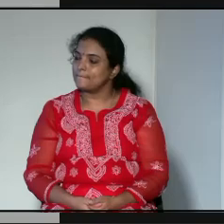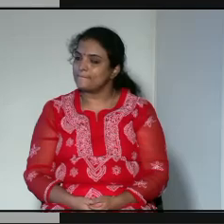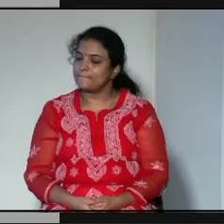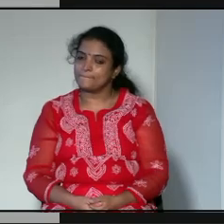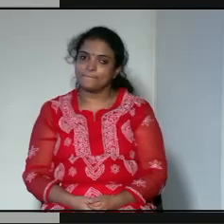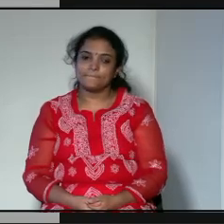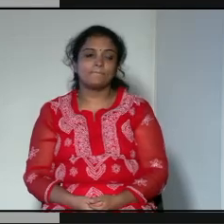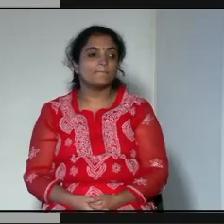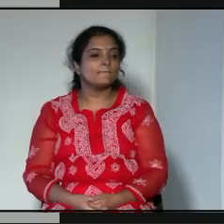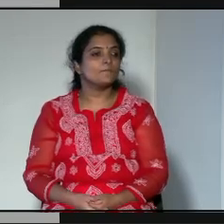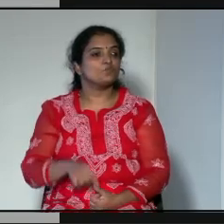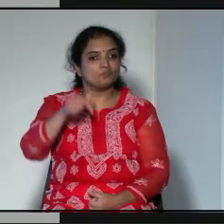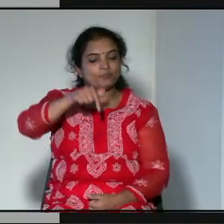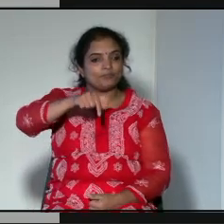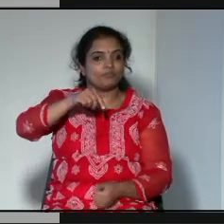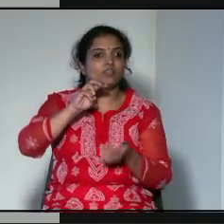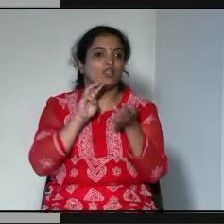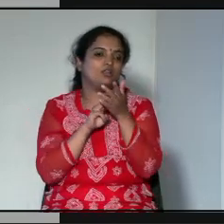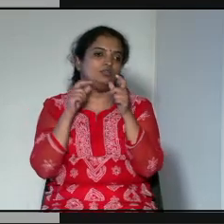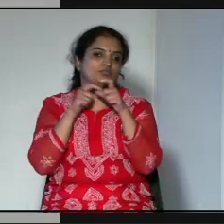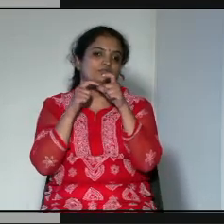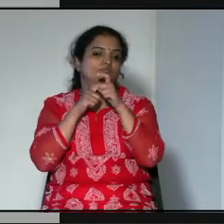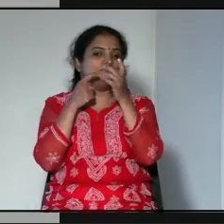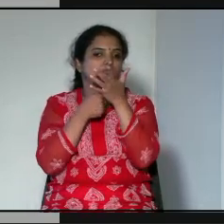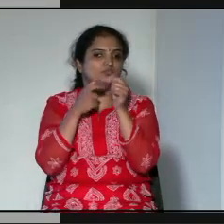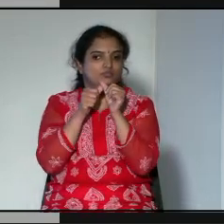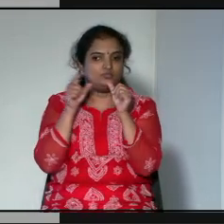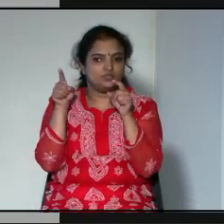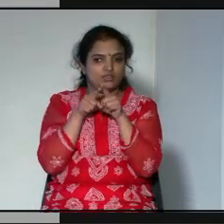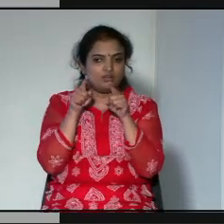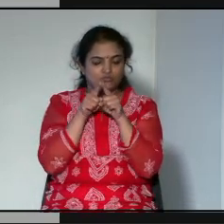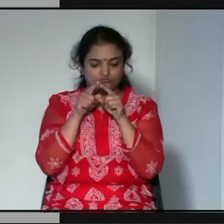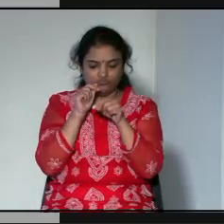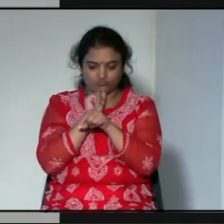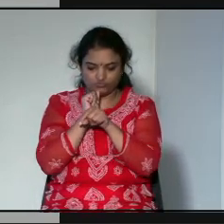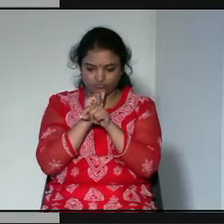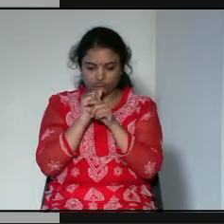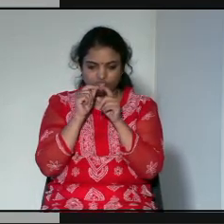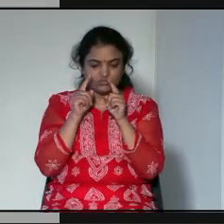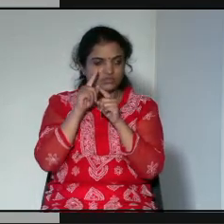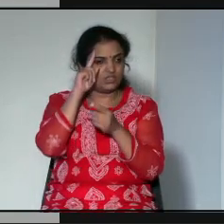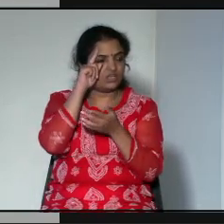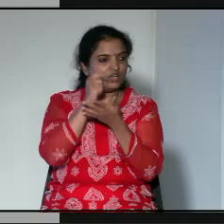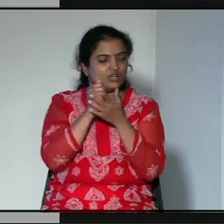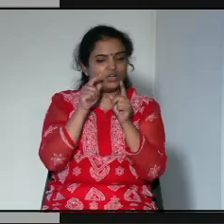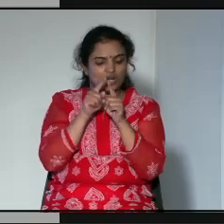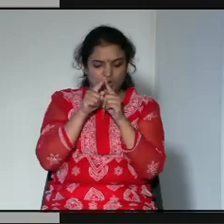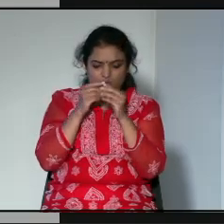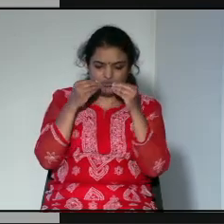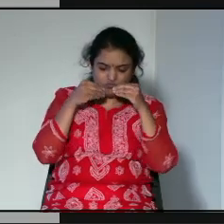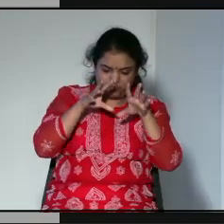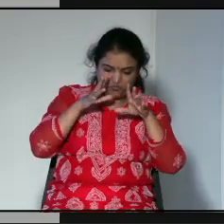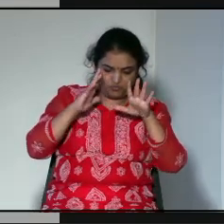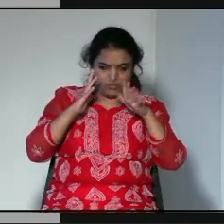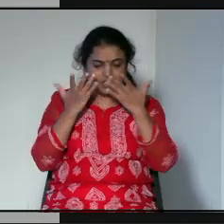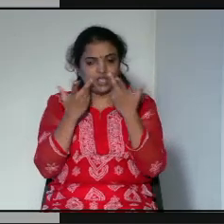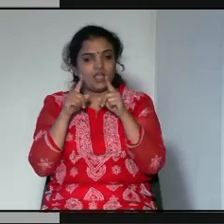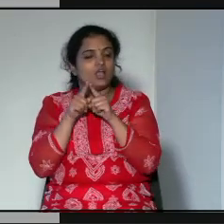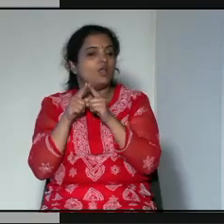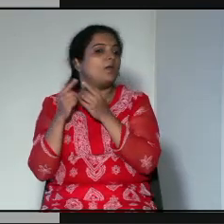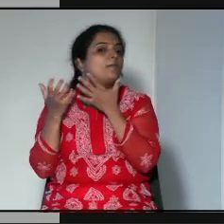Meera's work began, as I said, from the 80s to find a steady market and a committed set of buyers. But